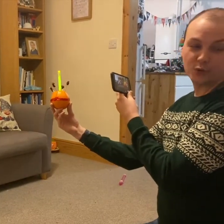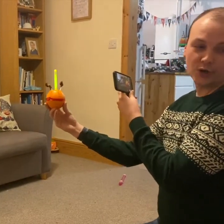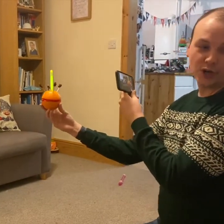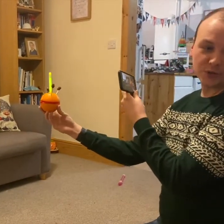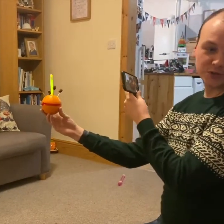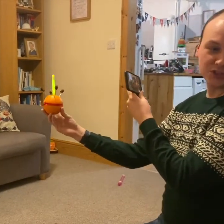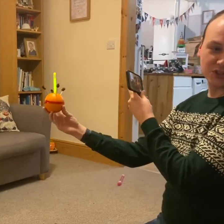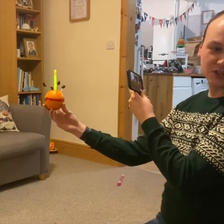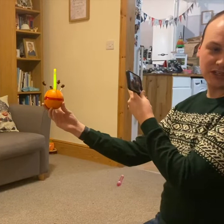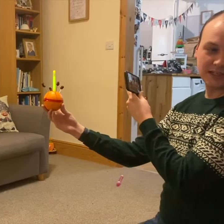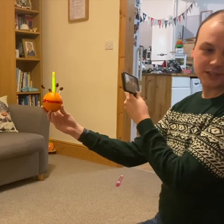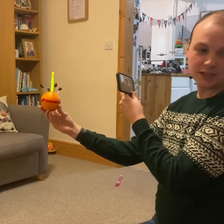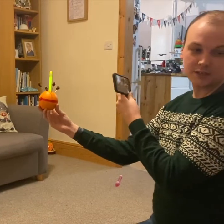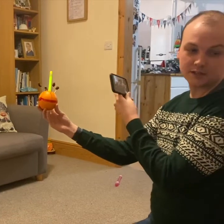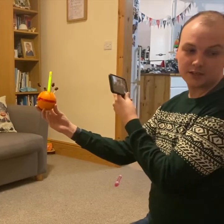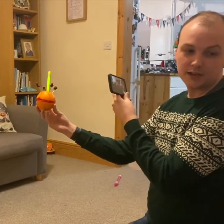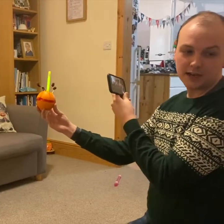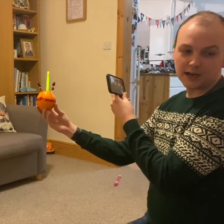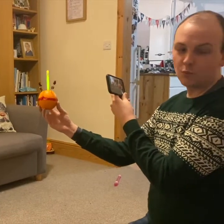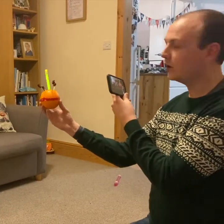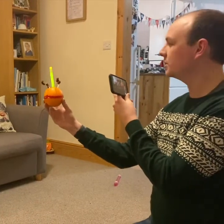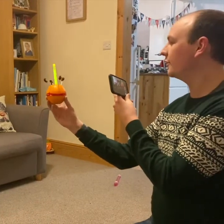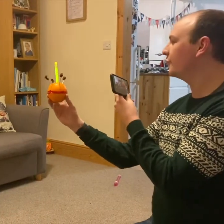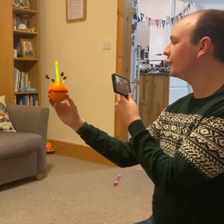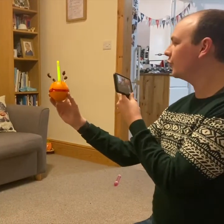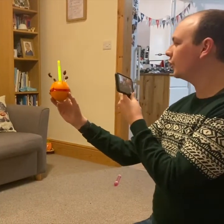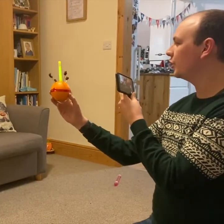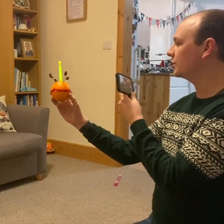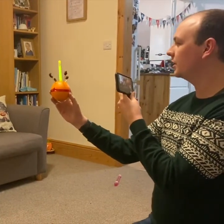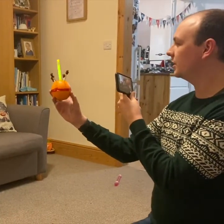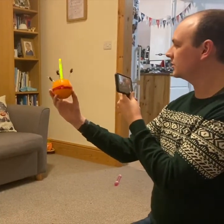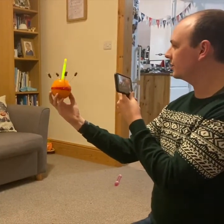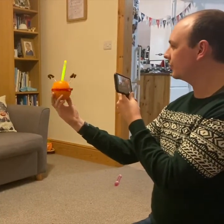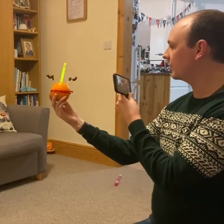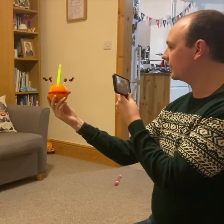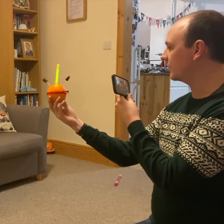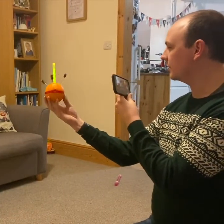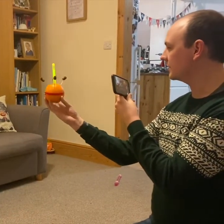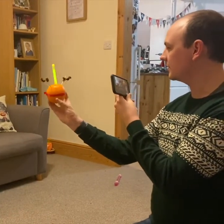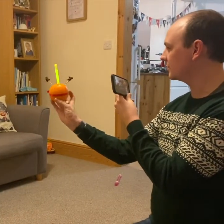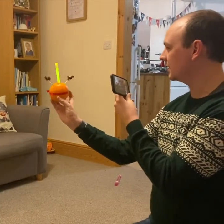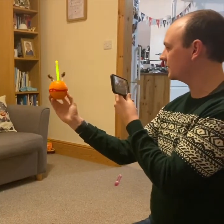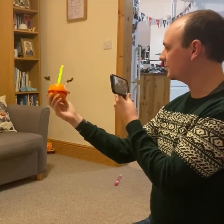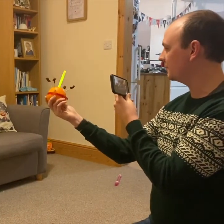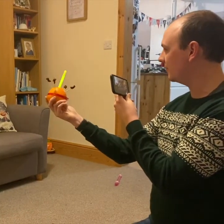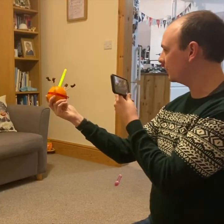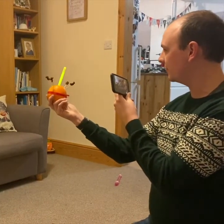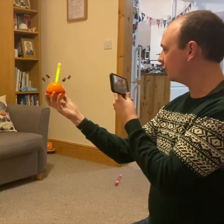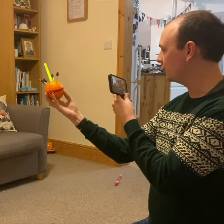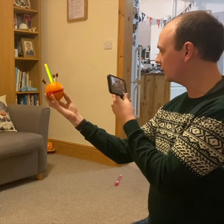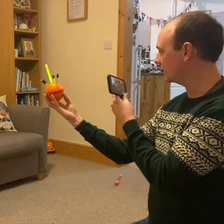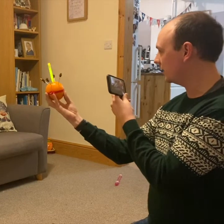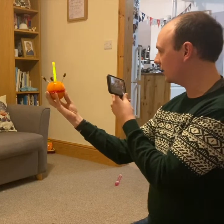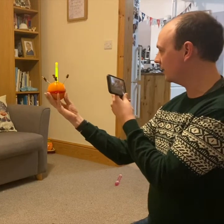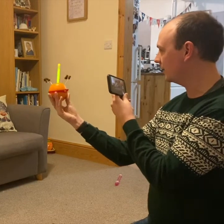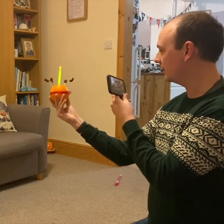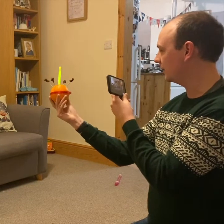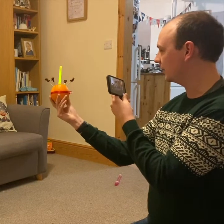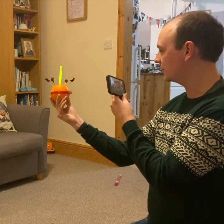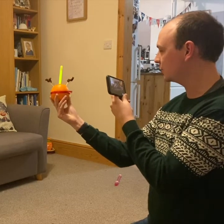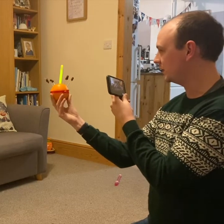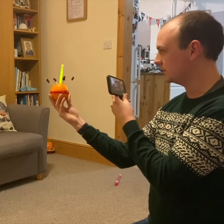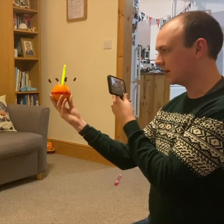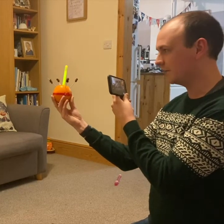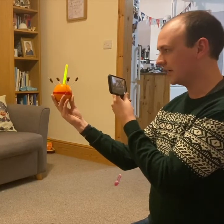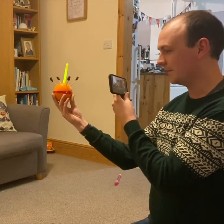light of the world, which is Jesus. And what do the 4 lots of cocktail sticks with the fruit on and